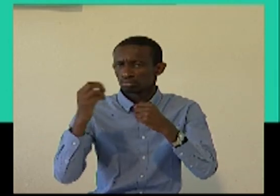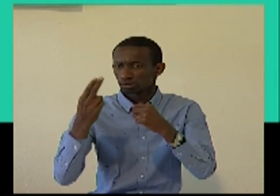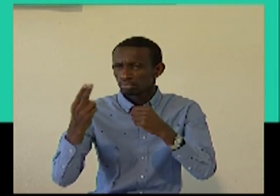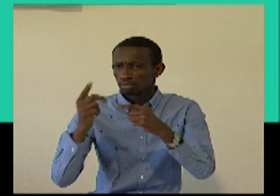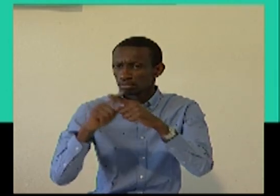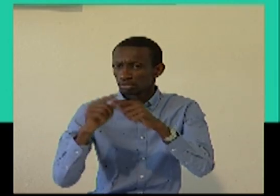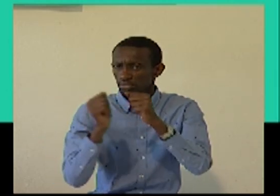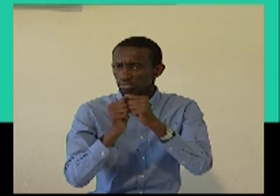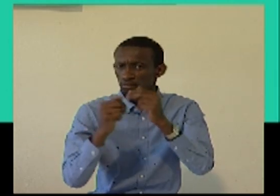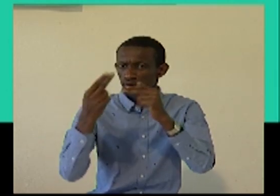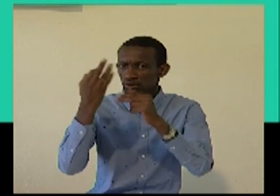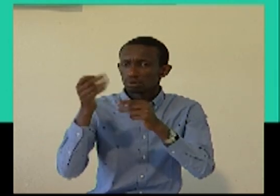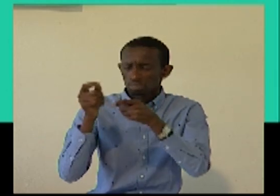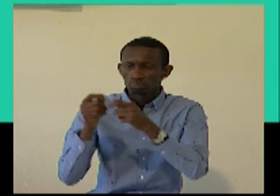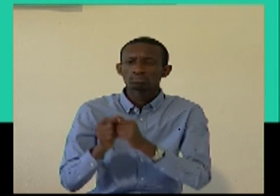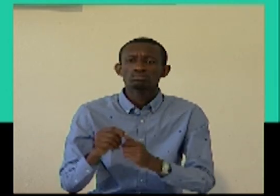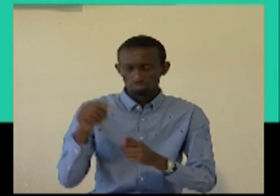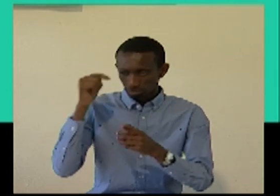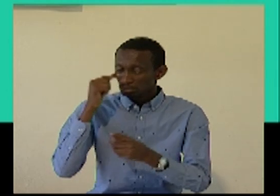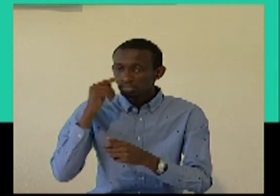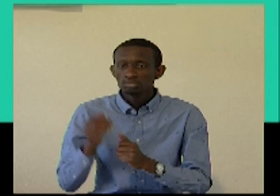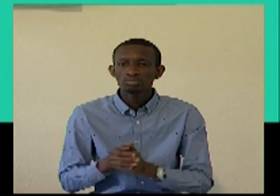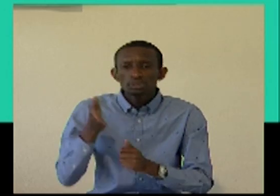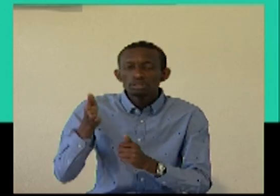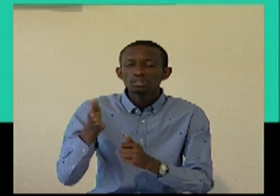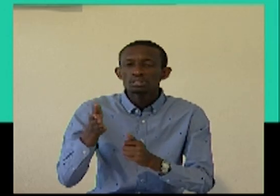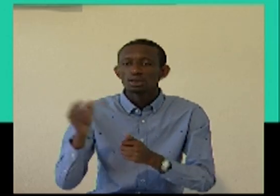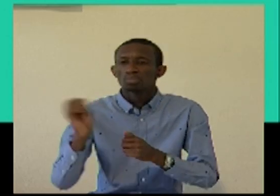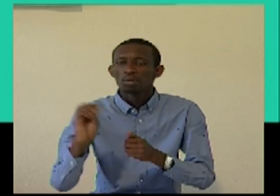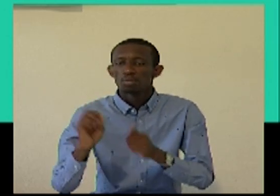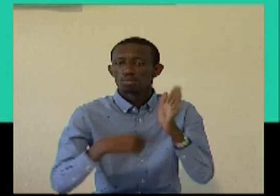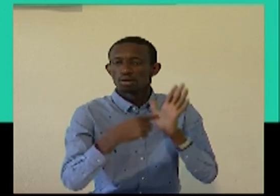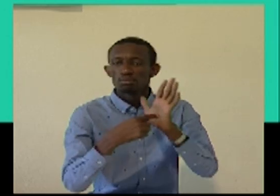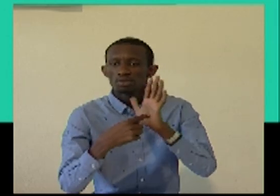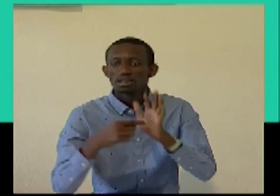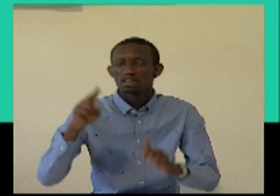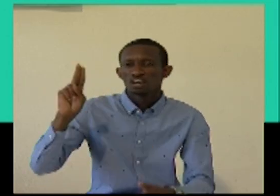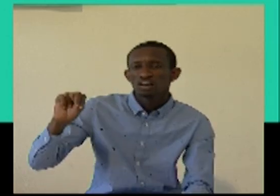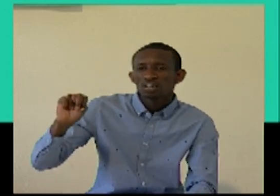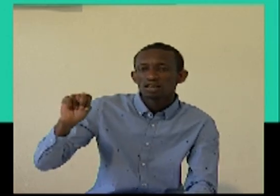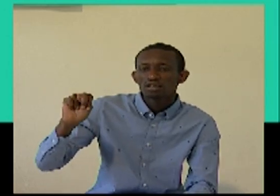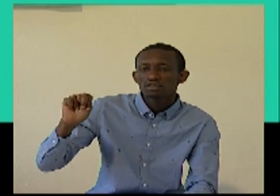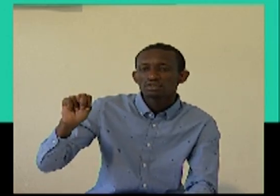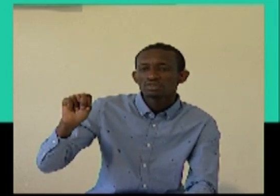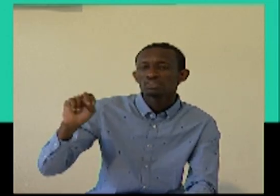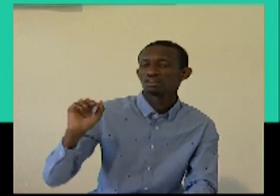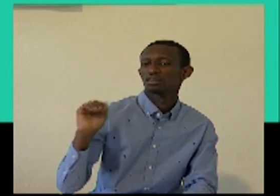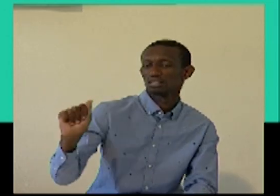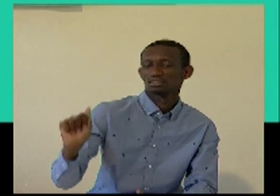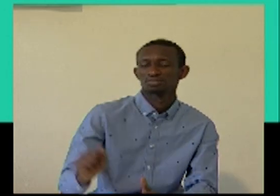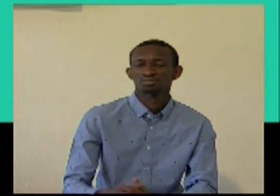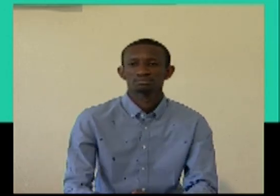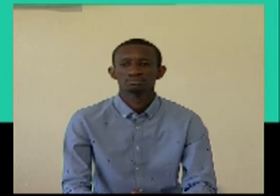symbolized by Na. So if you look on your periodic table, you find that the